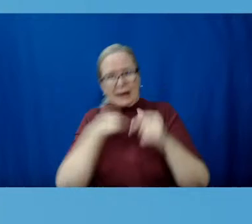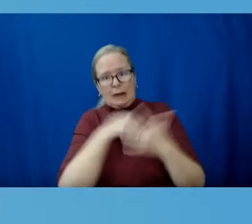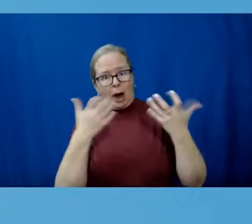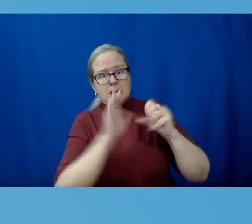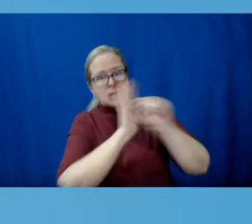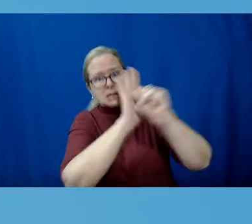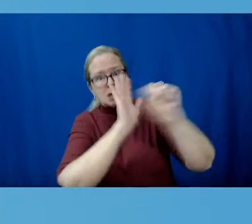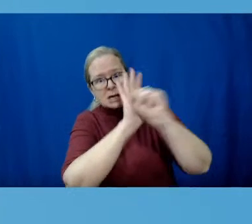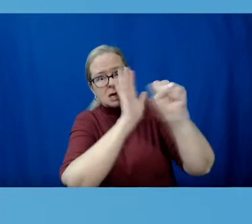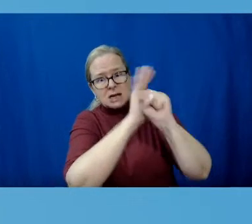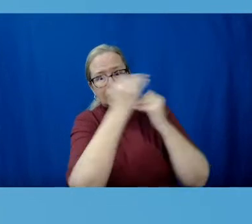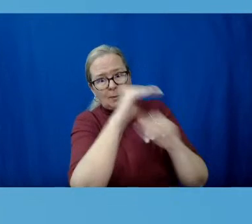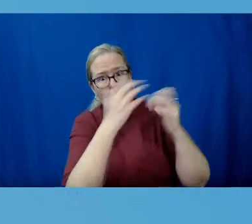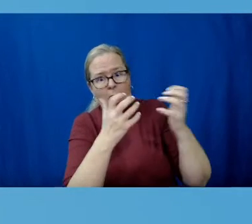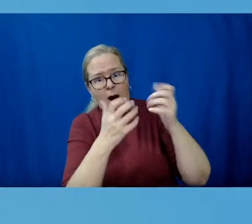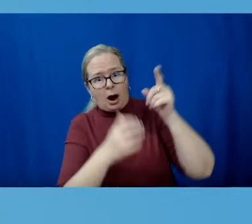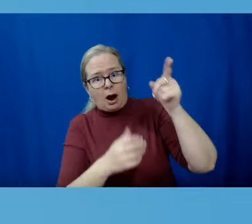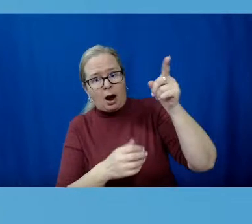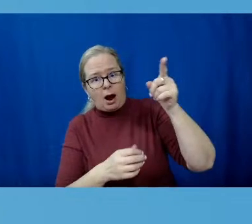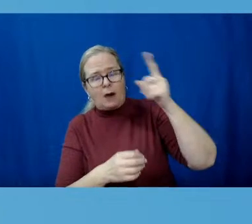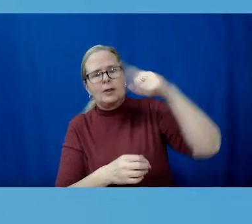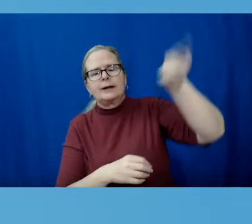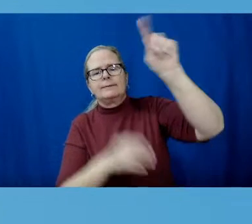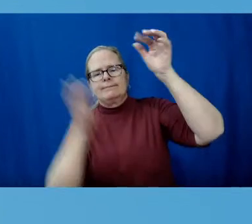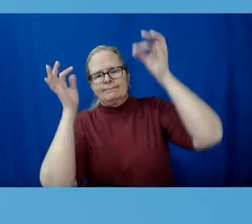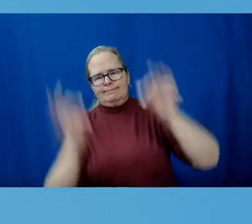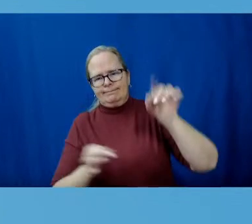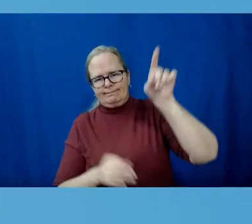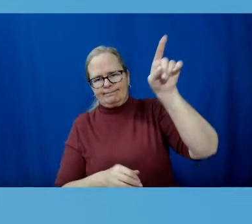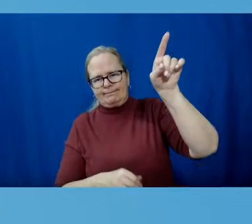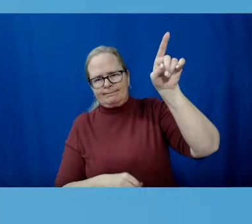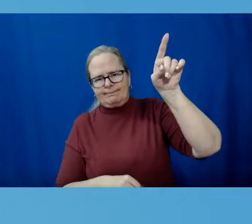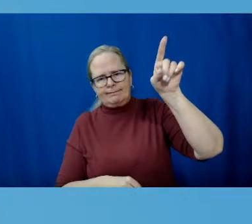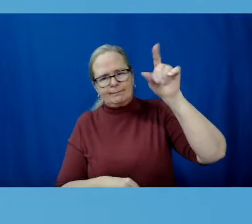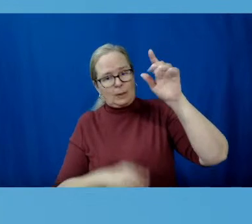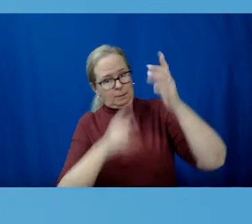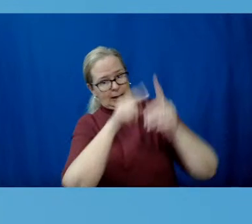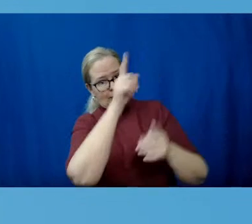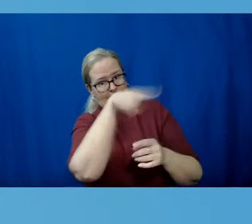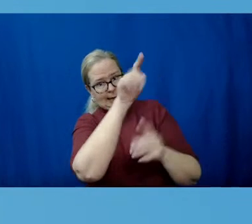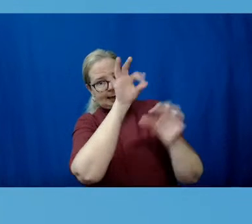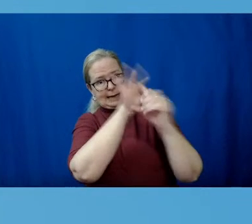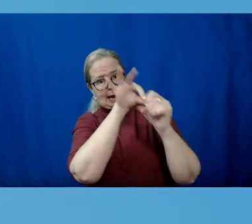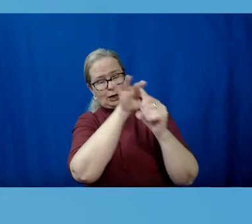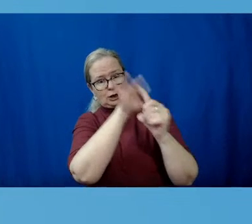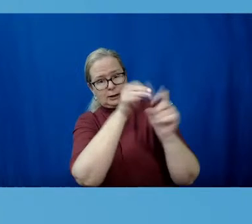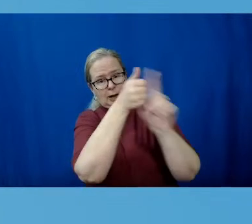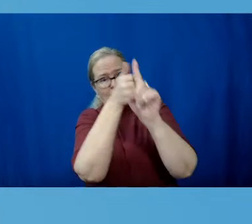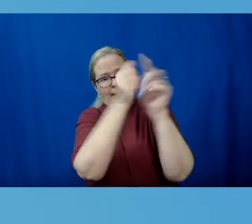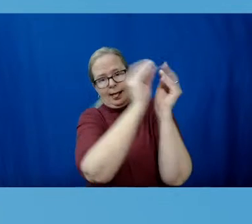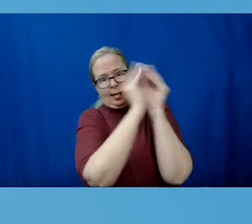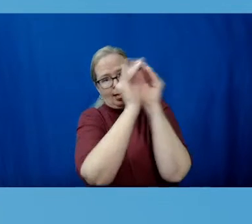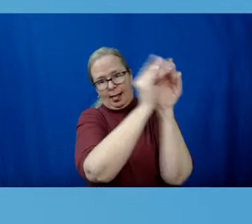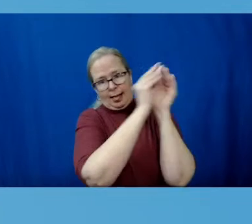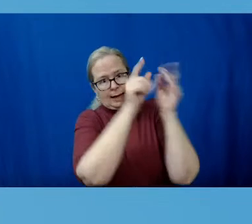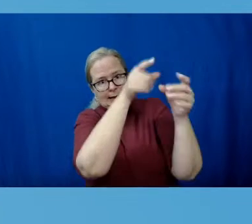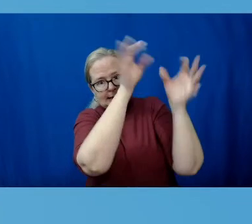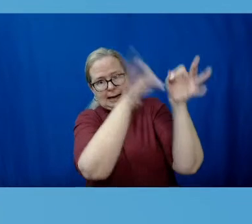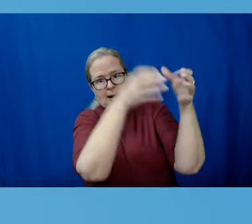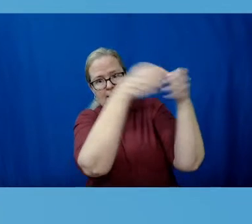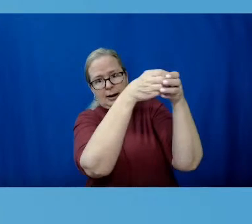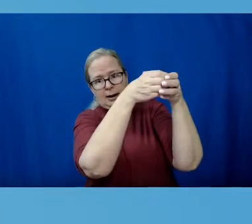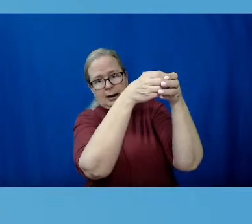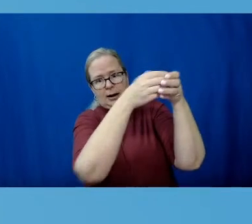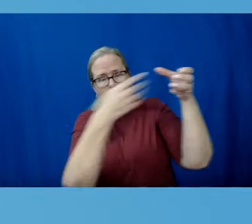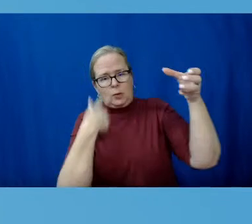there, and we have to be able to stand up and say, I think we've kind of had enough, and an election is too far out, so we're going to do something about it.